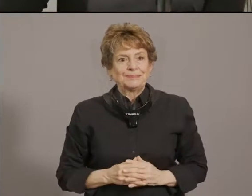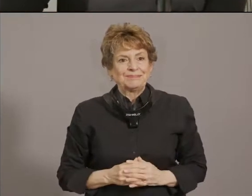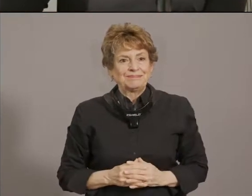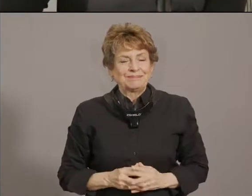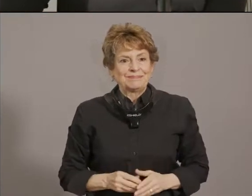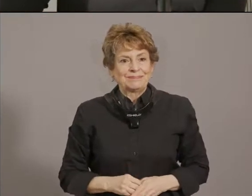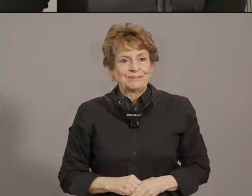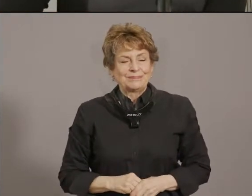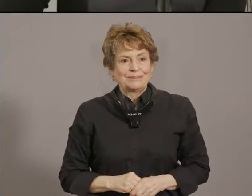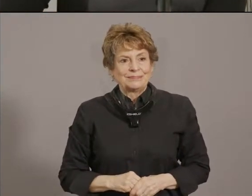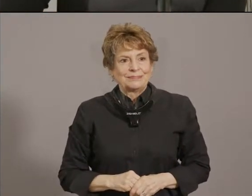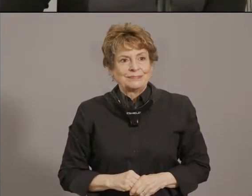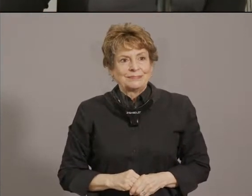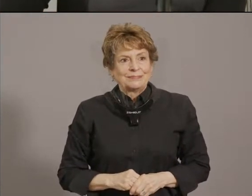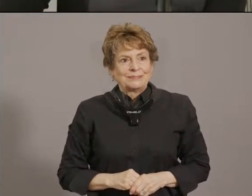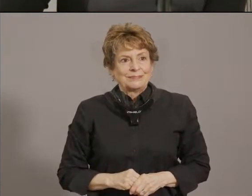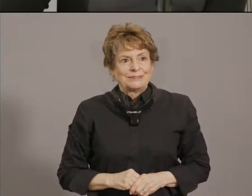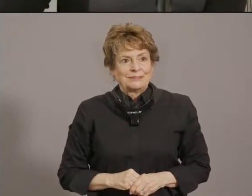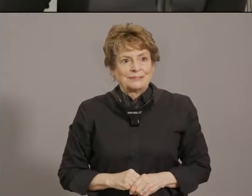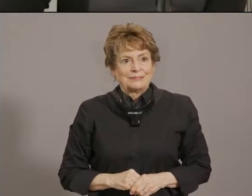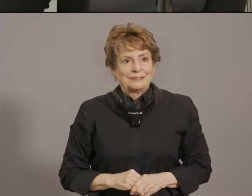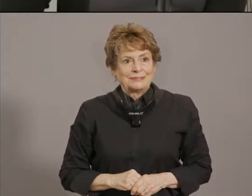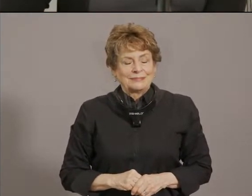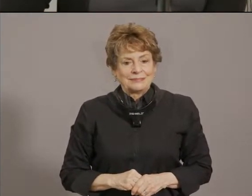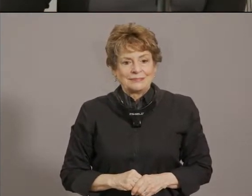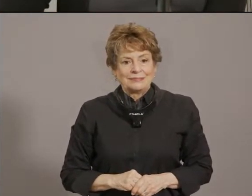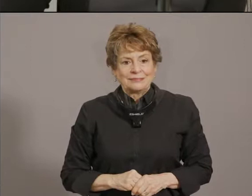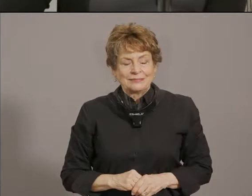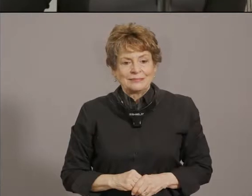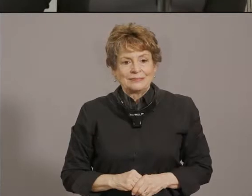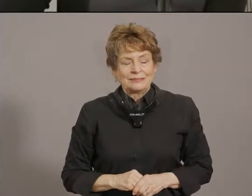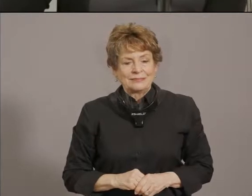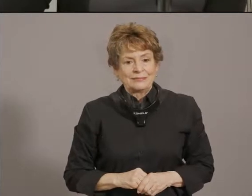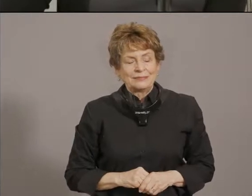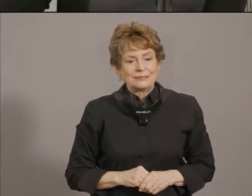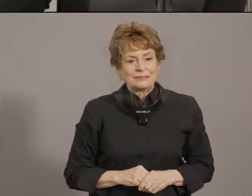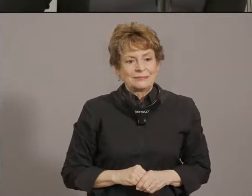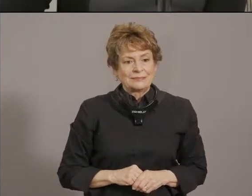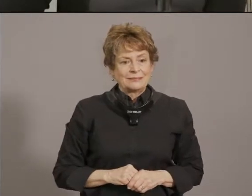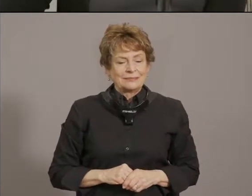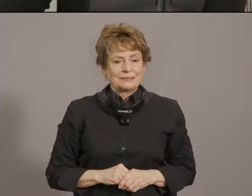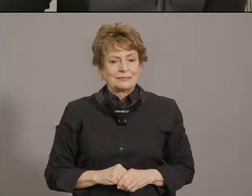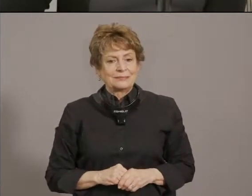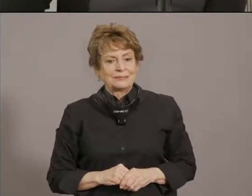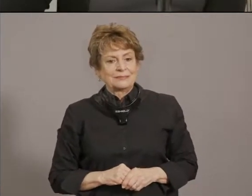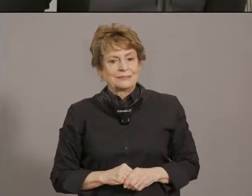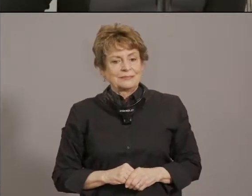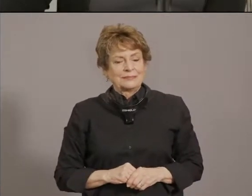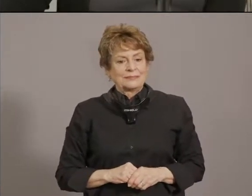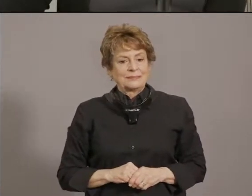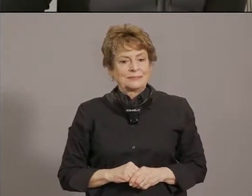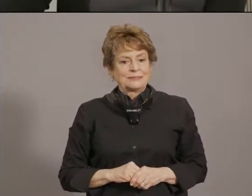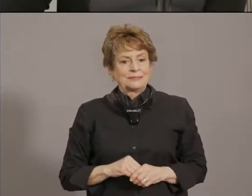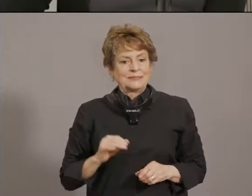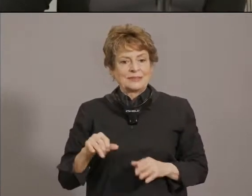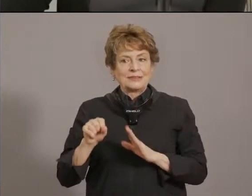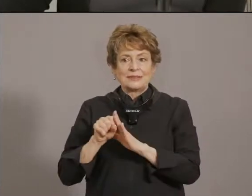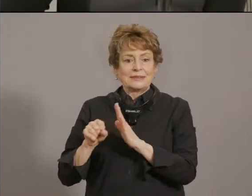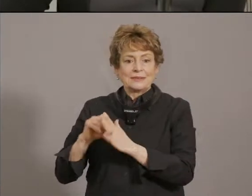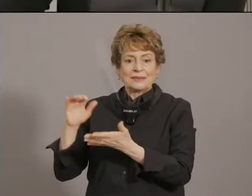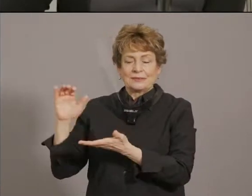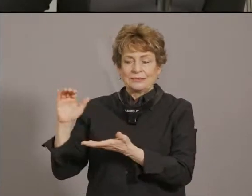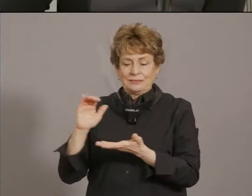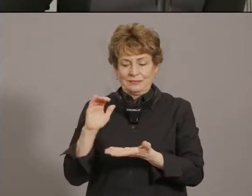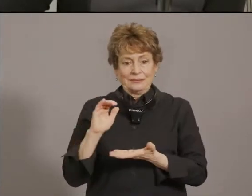We continue to outpace the state's weekly allocation. So the week of February 2nd, we did